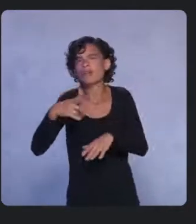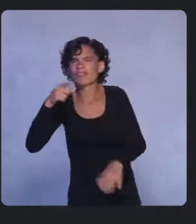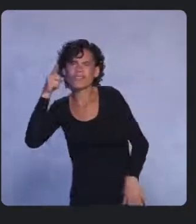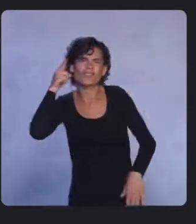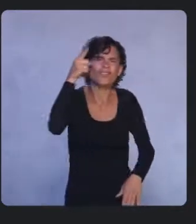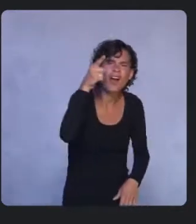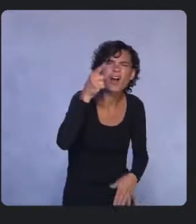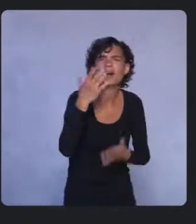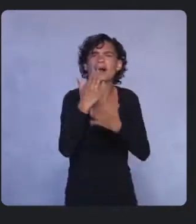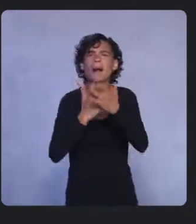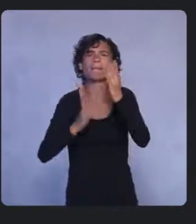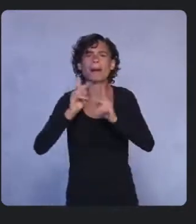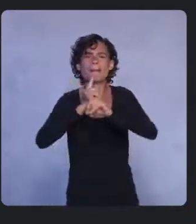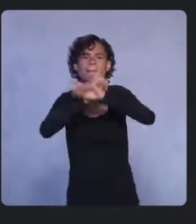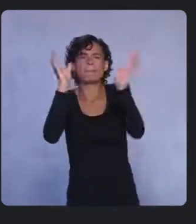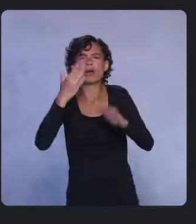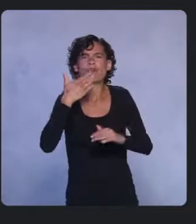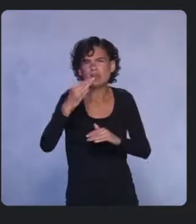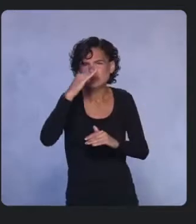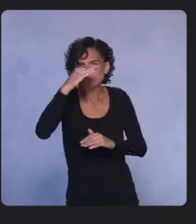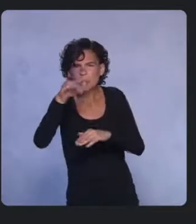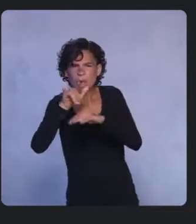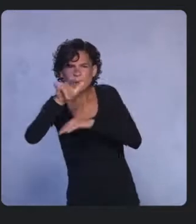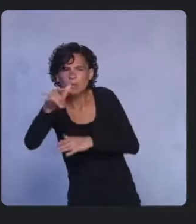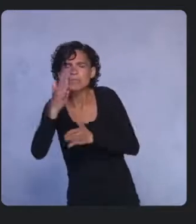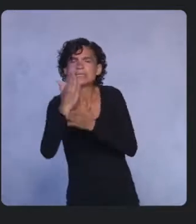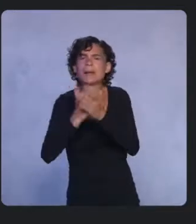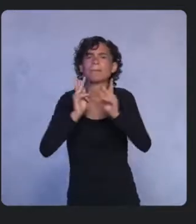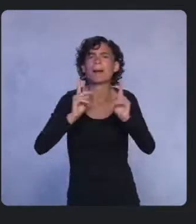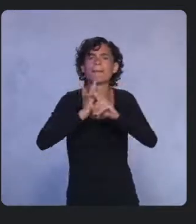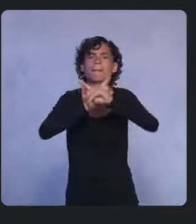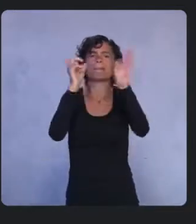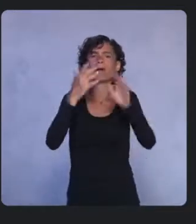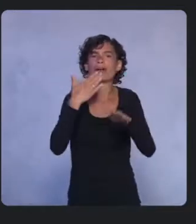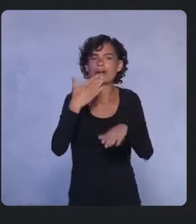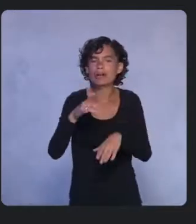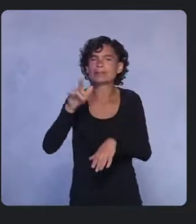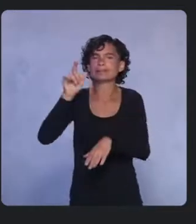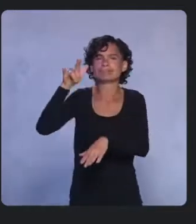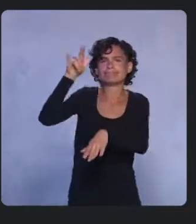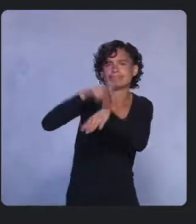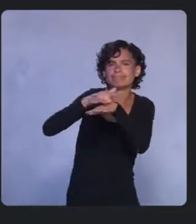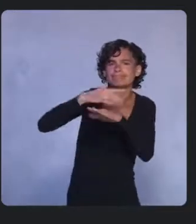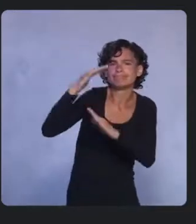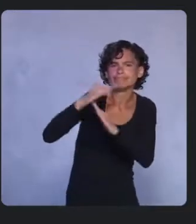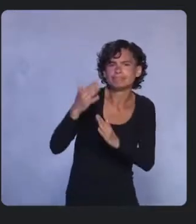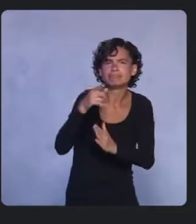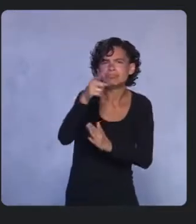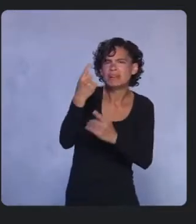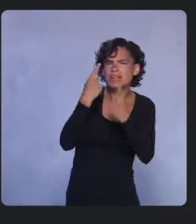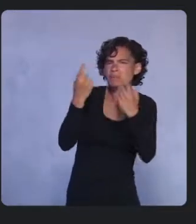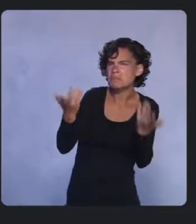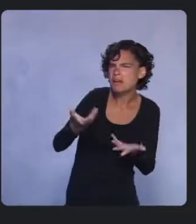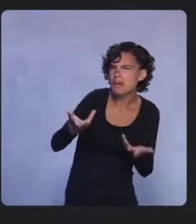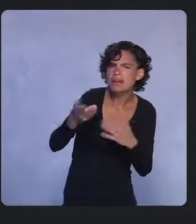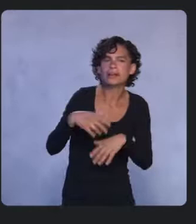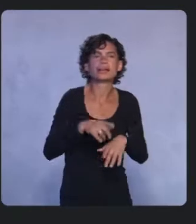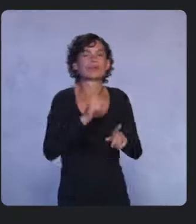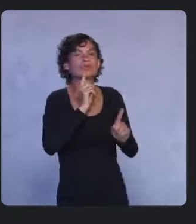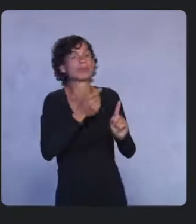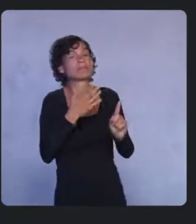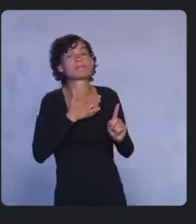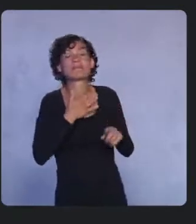think it's how straight it goes, and some may think it's how flat it lands. So what do you think? I care the most about